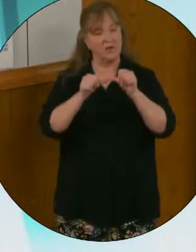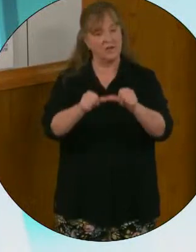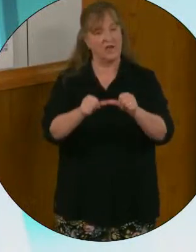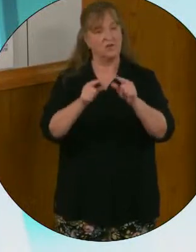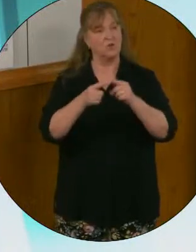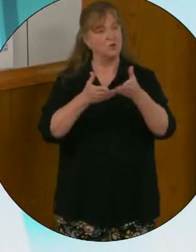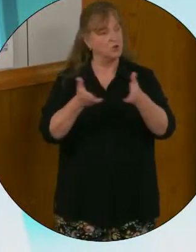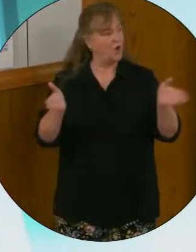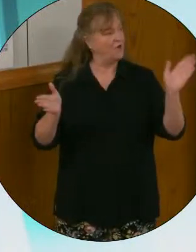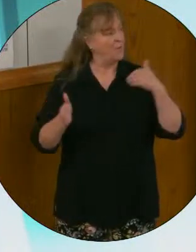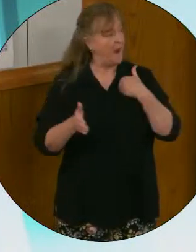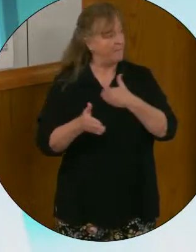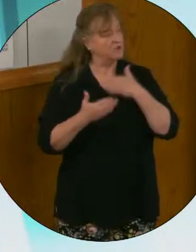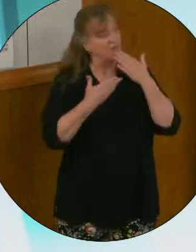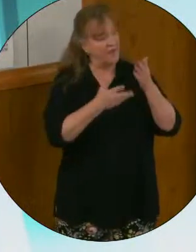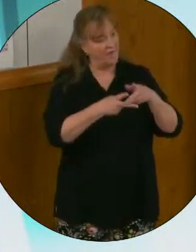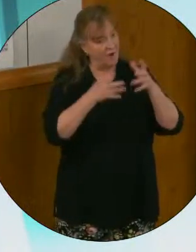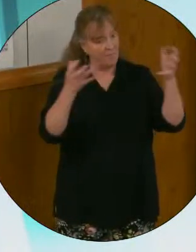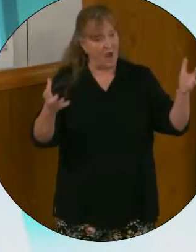education. Thank